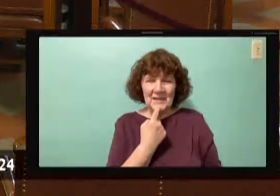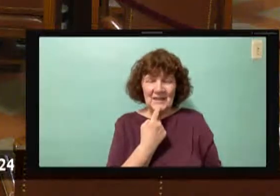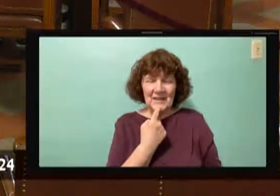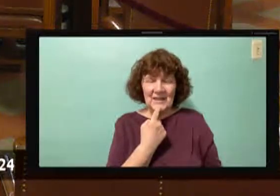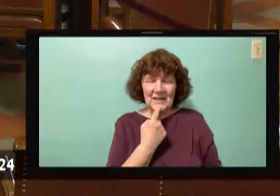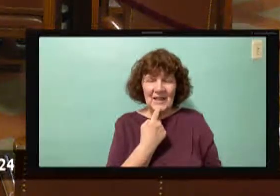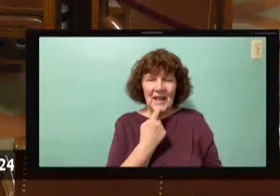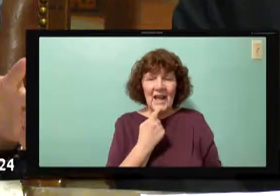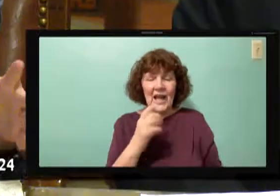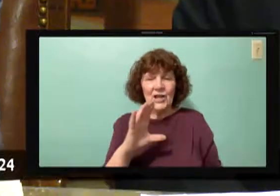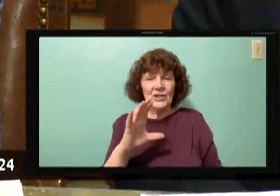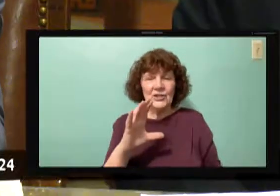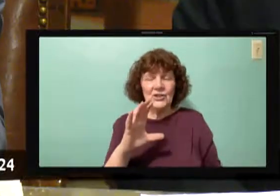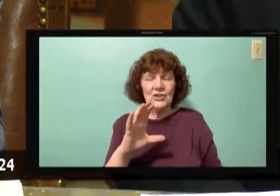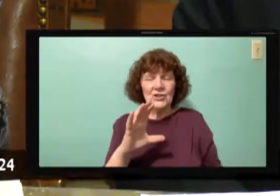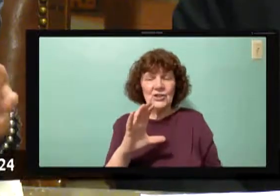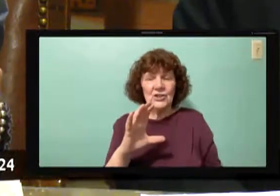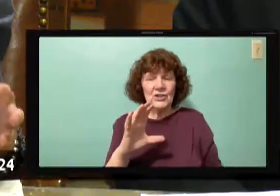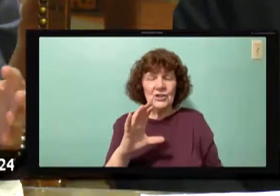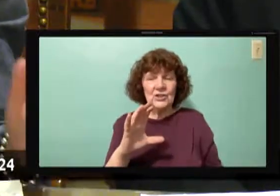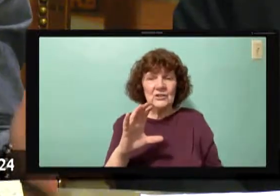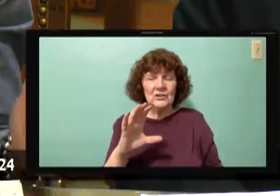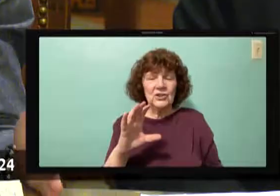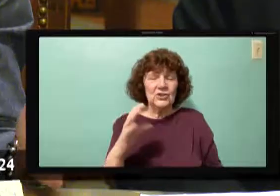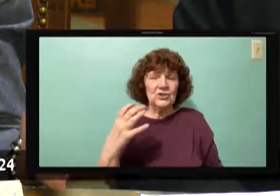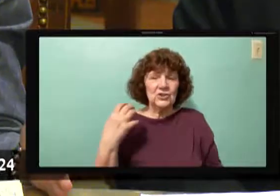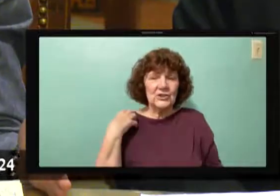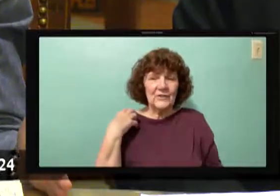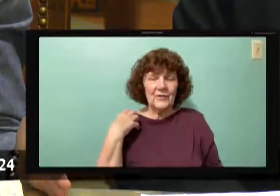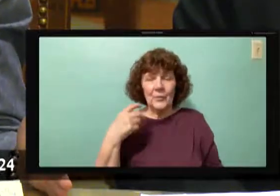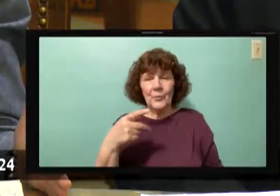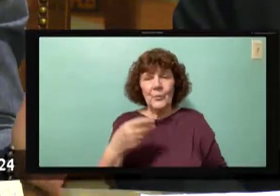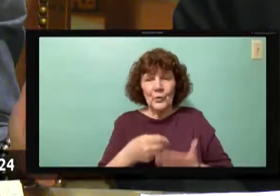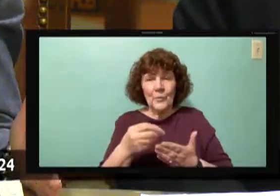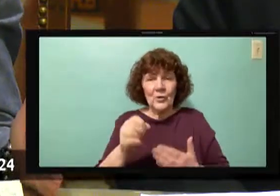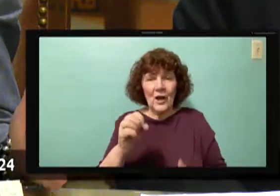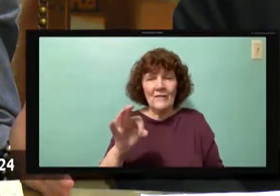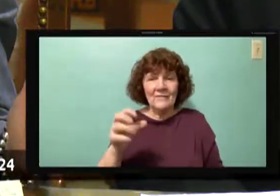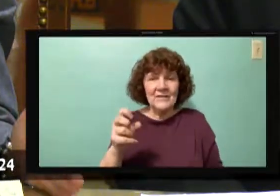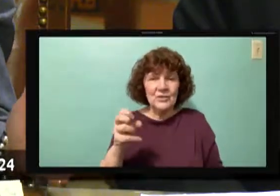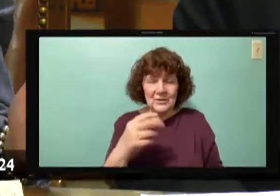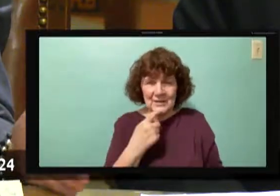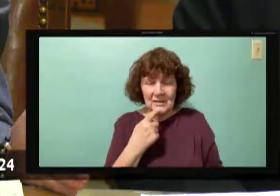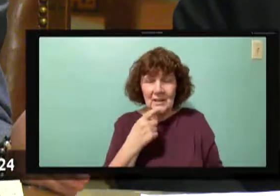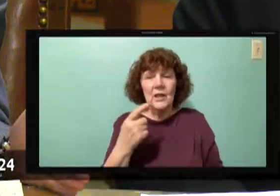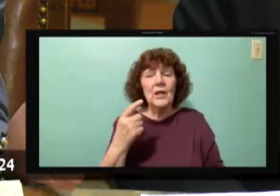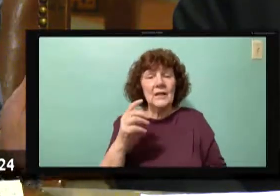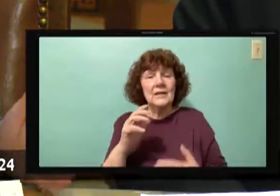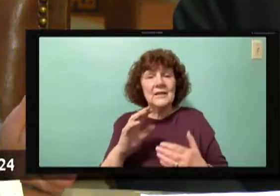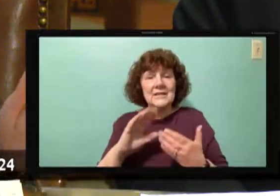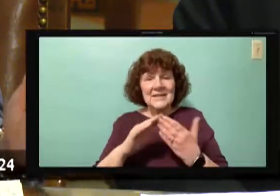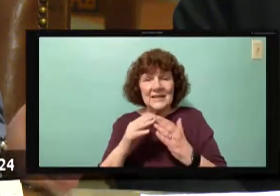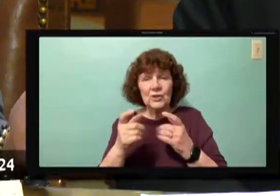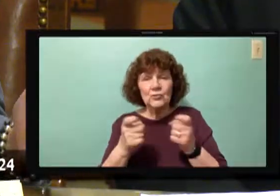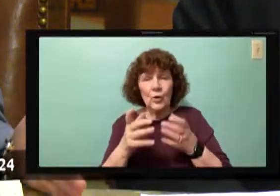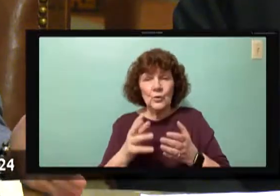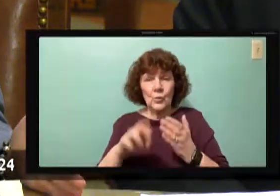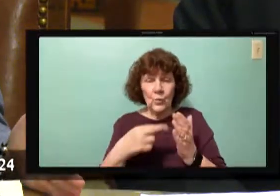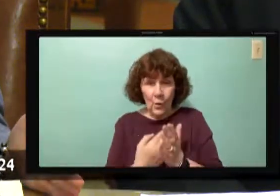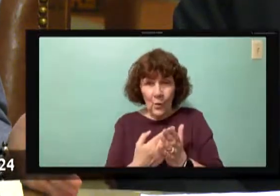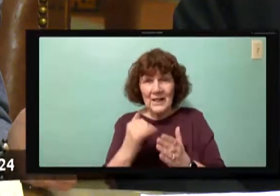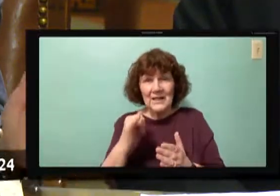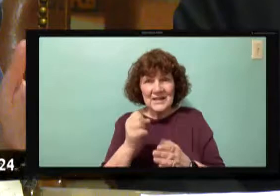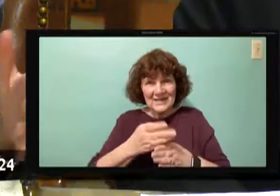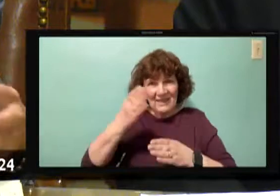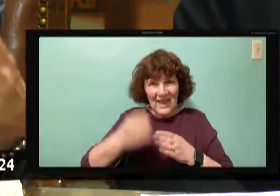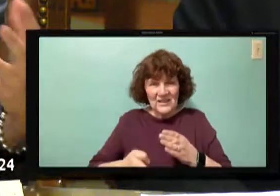Olsinger, the City Controller's Office role with the contracting process is, generally speaking, at the end to verify